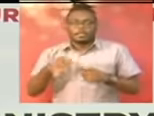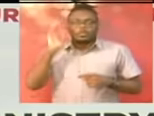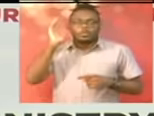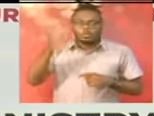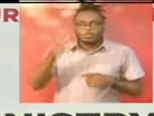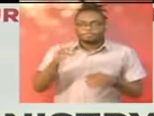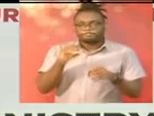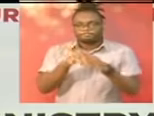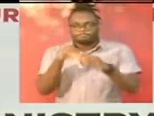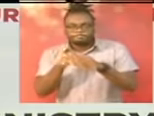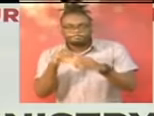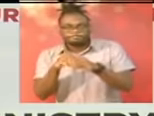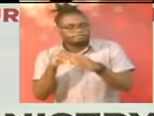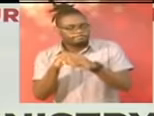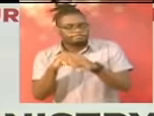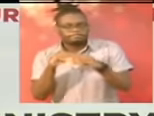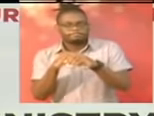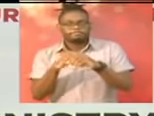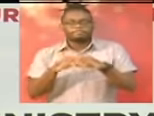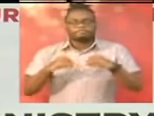have their normal